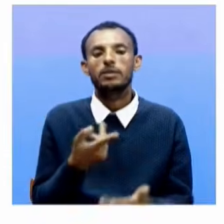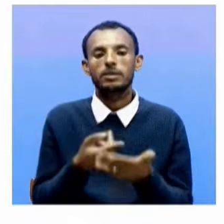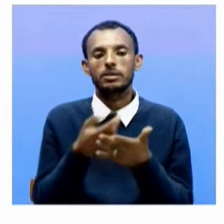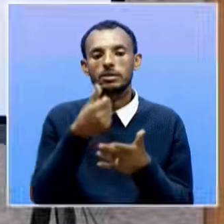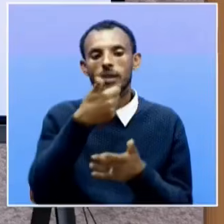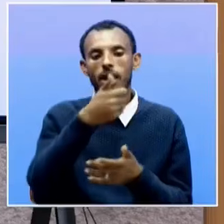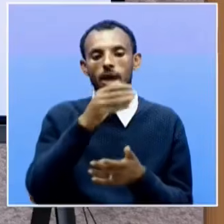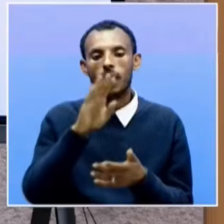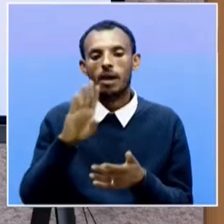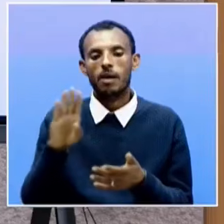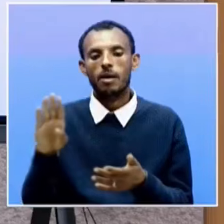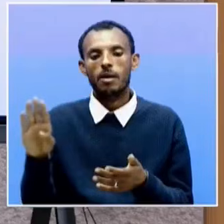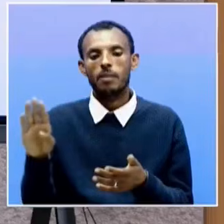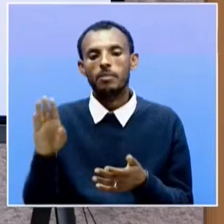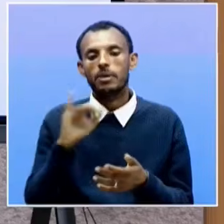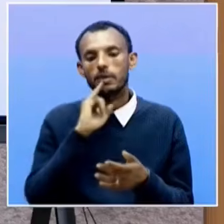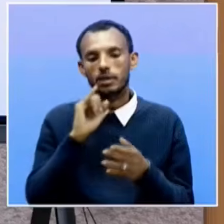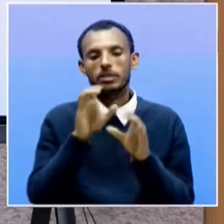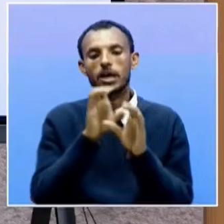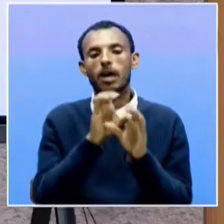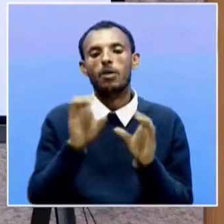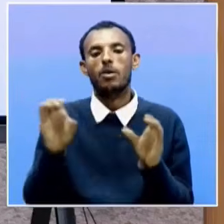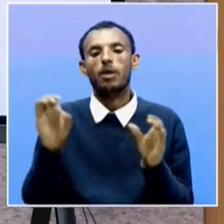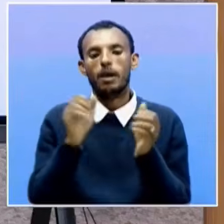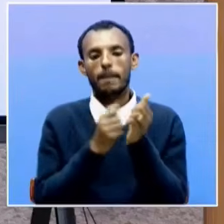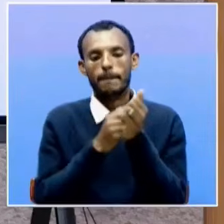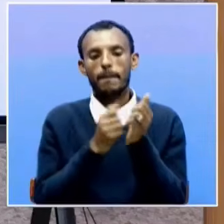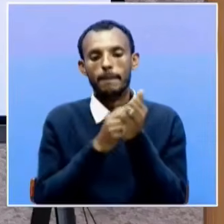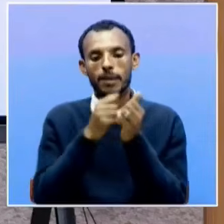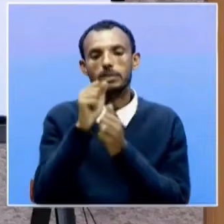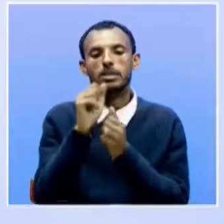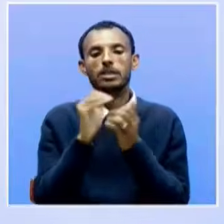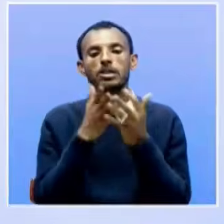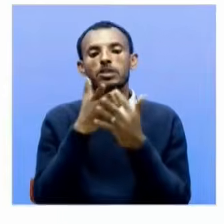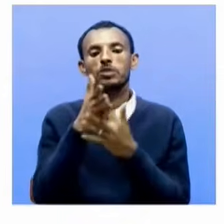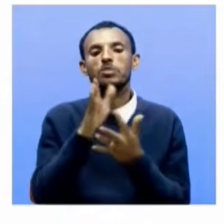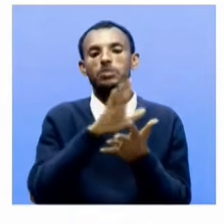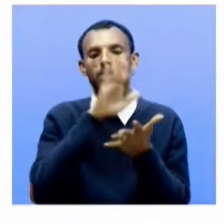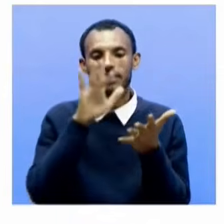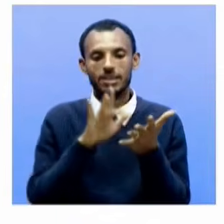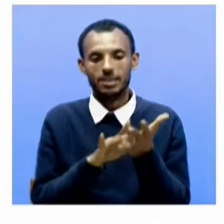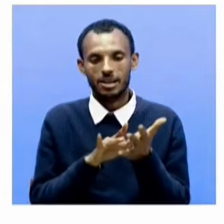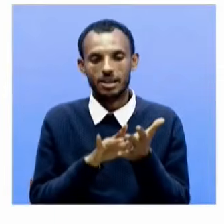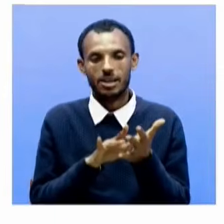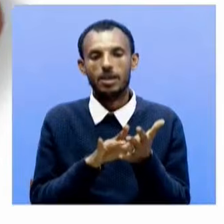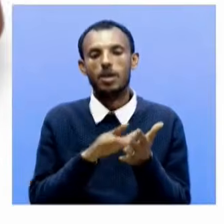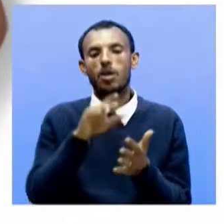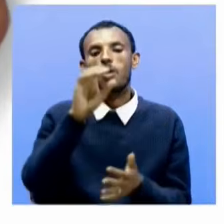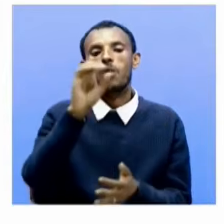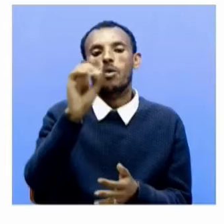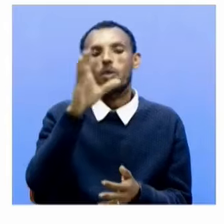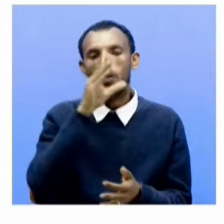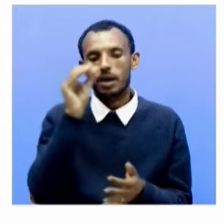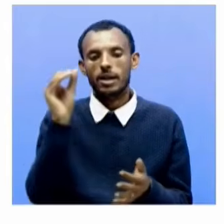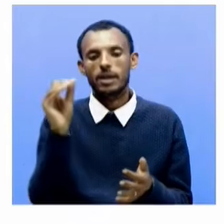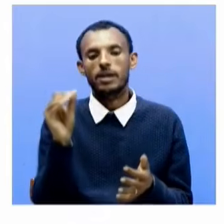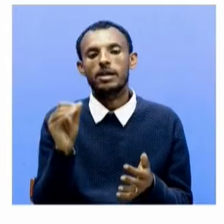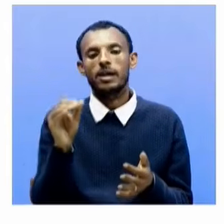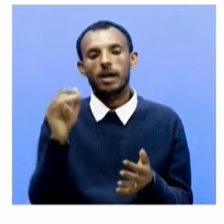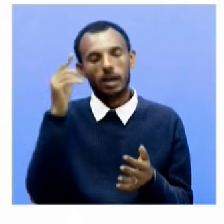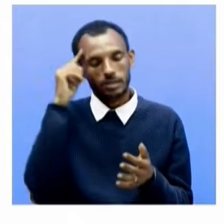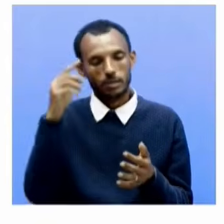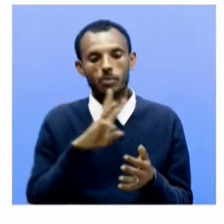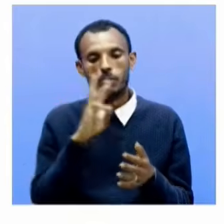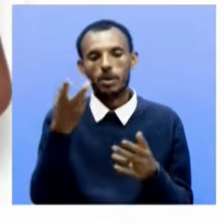is a chord passing through the center O, and assume we